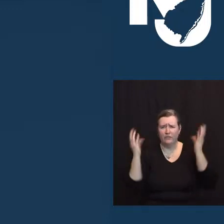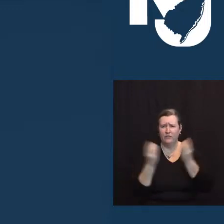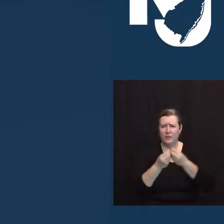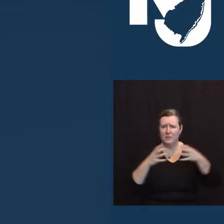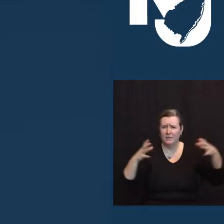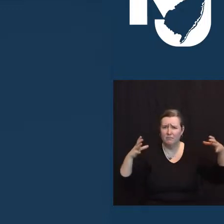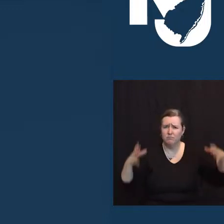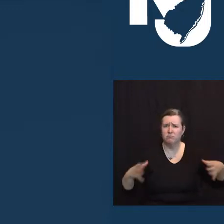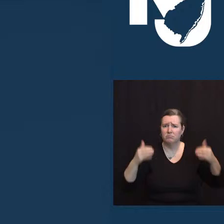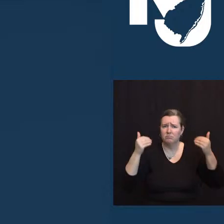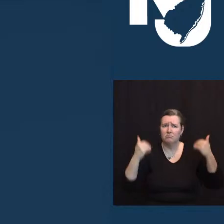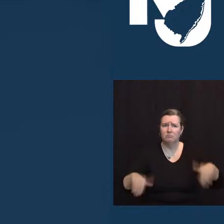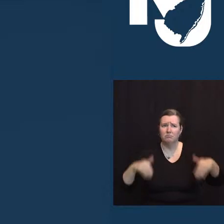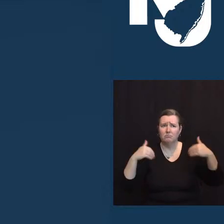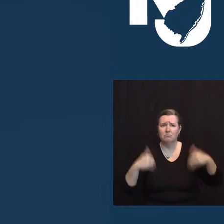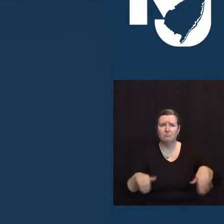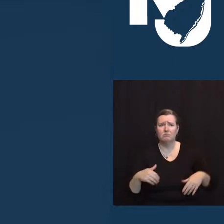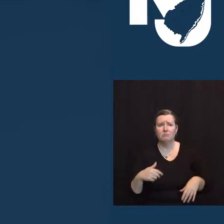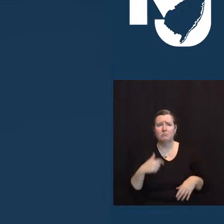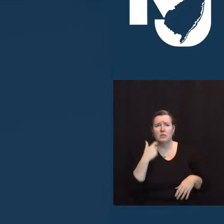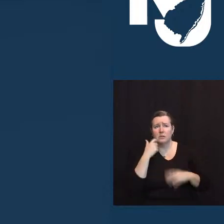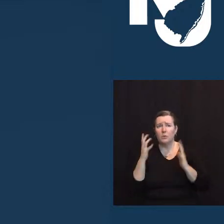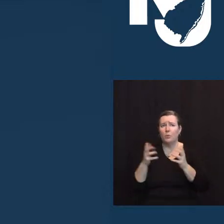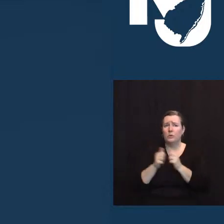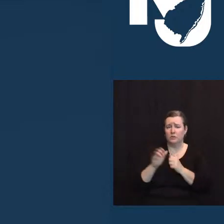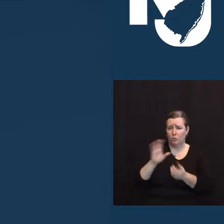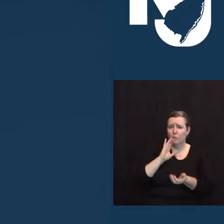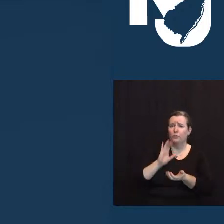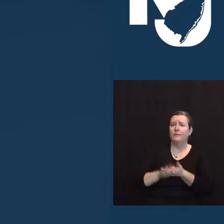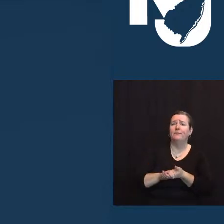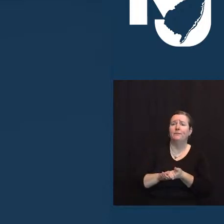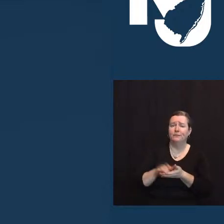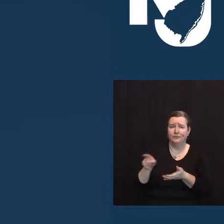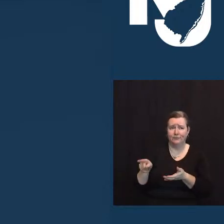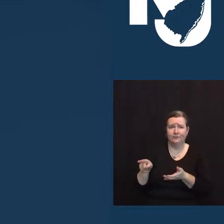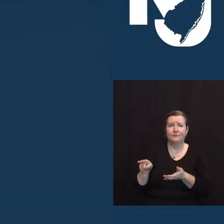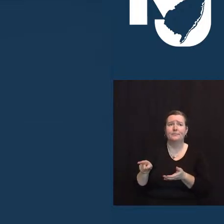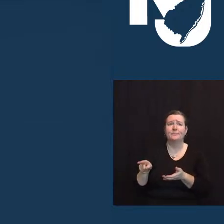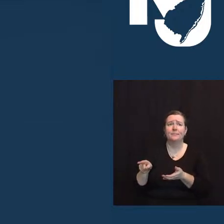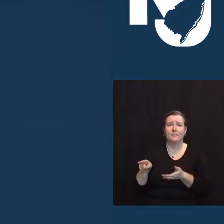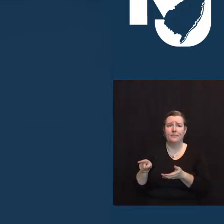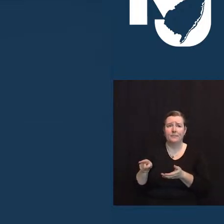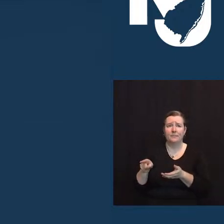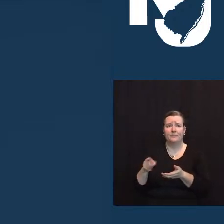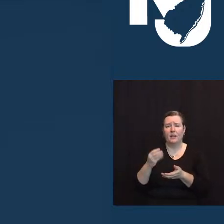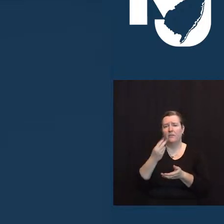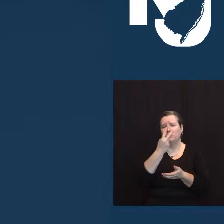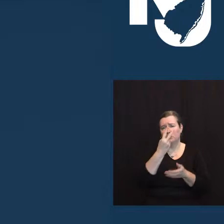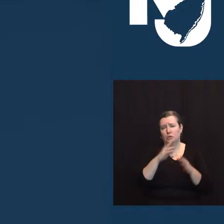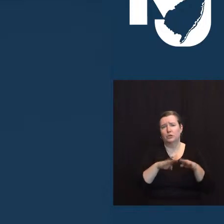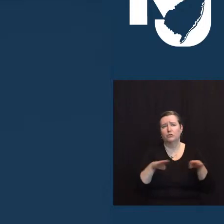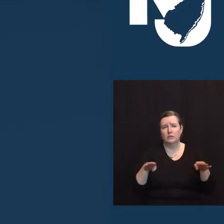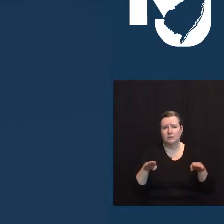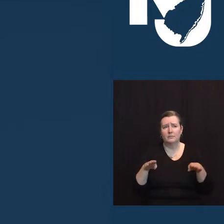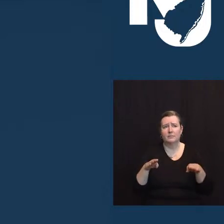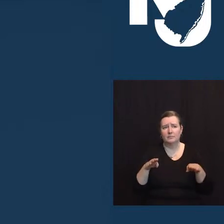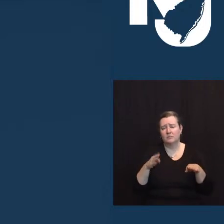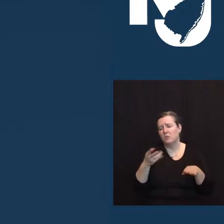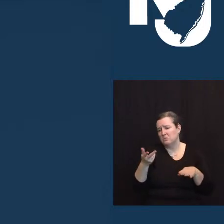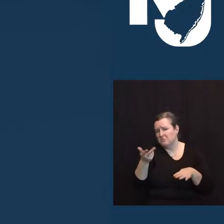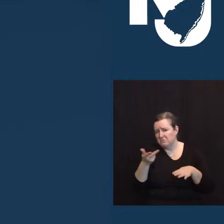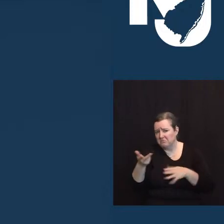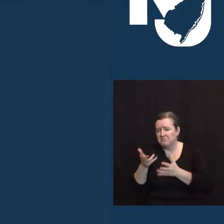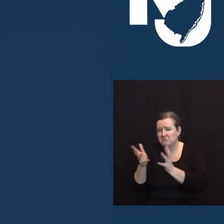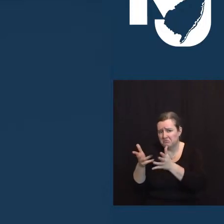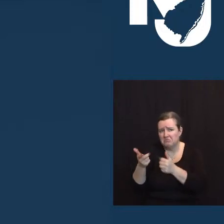of speaking with Mary Lou, his wife, and 2 of their kids, David and Lee. Dave served our nation